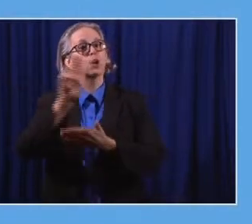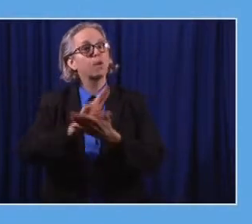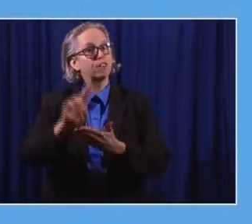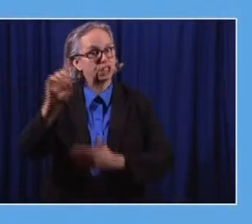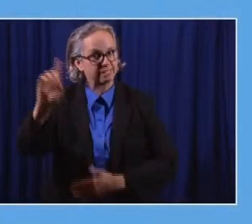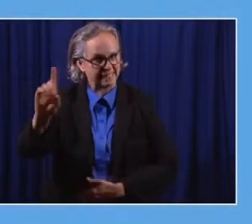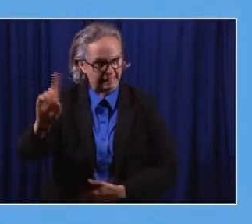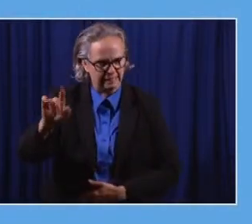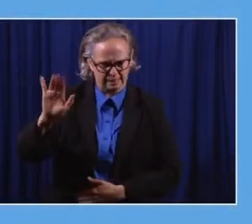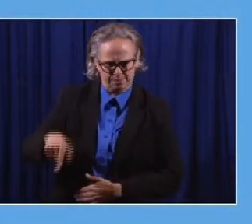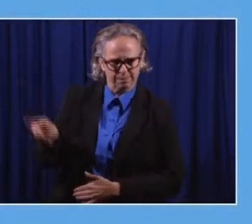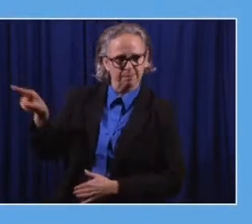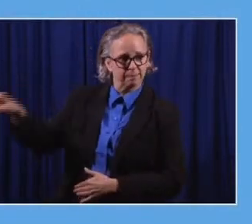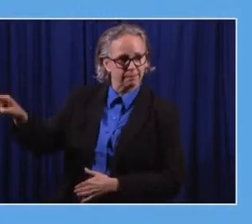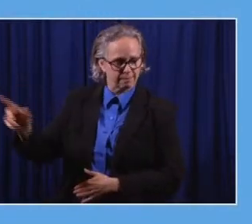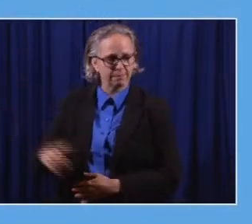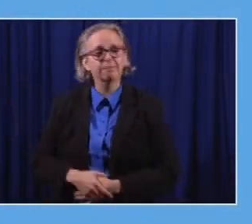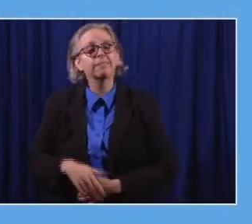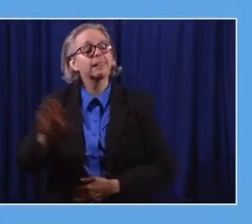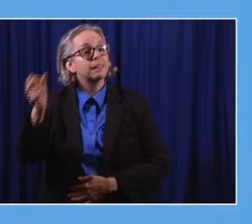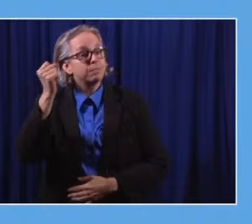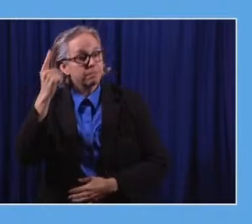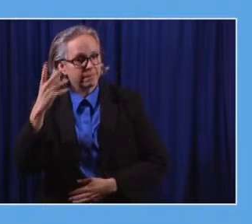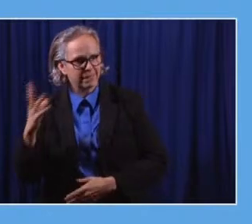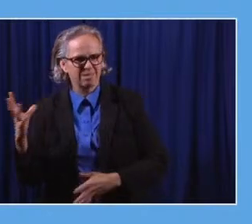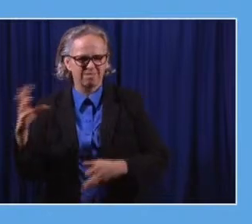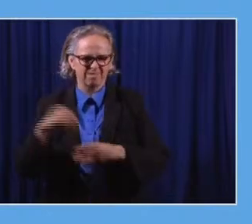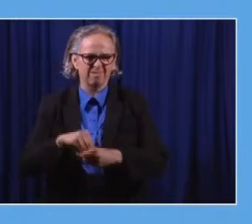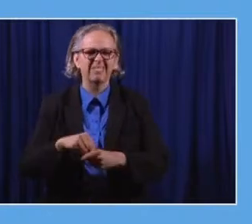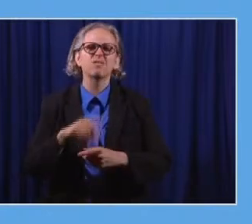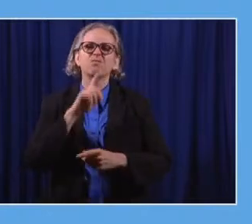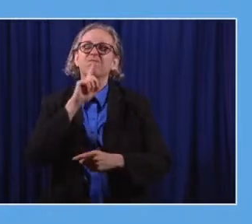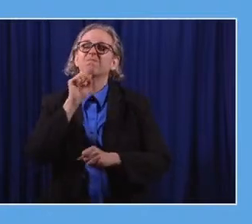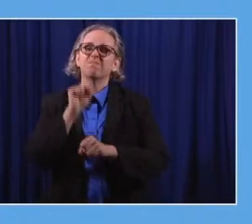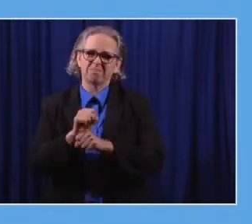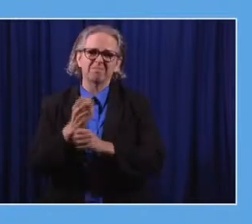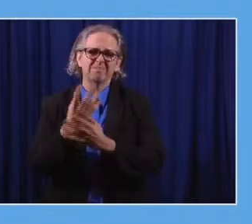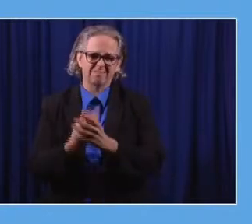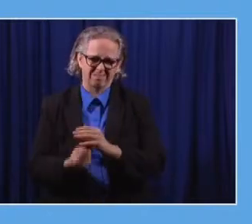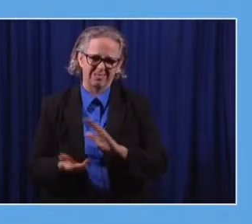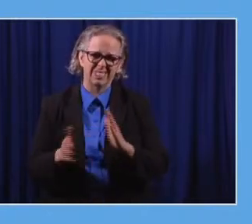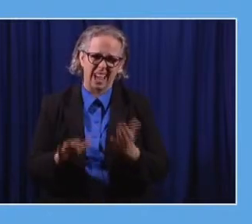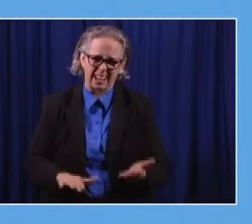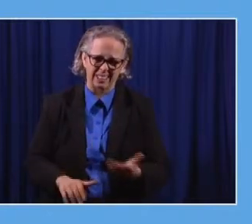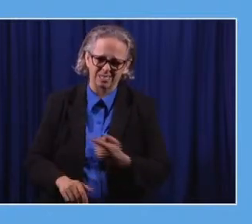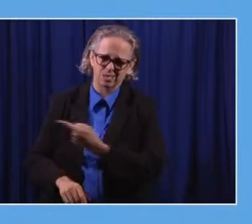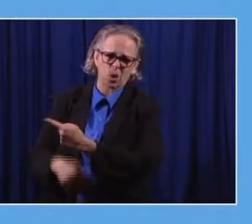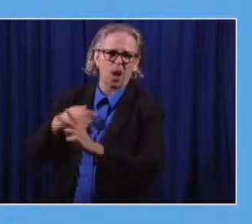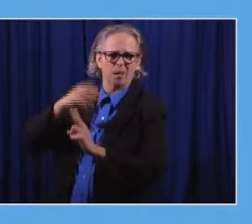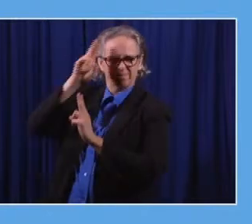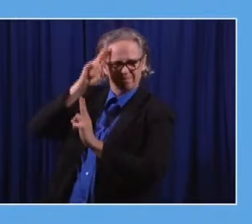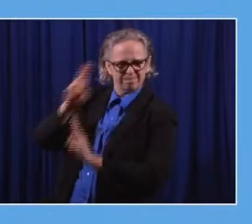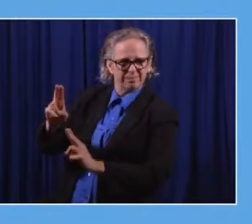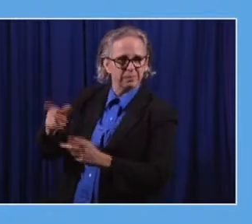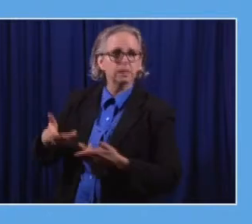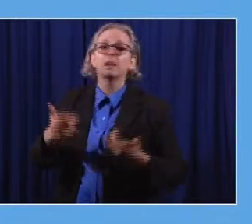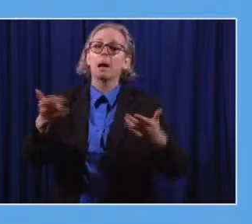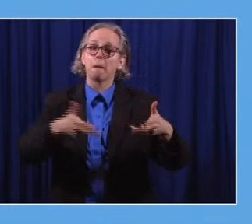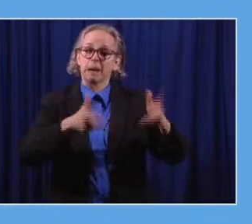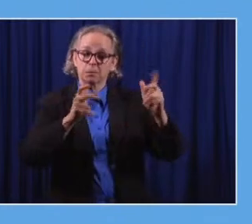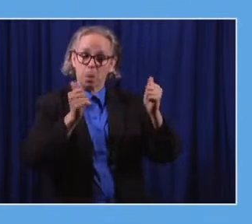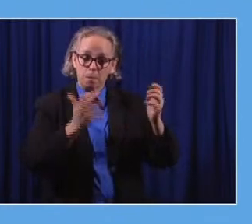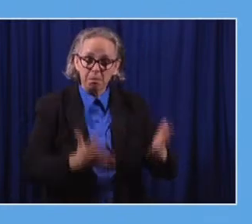guard on Moeller's 26-1 basketball team last winter, and a member of the 2019